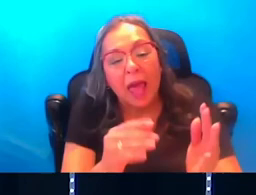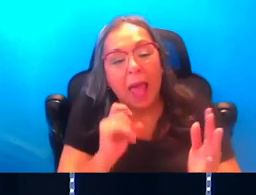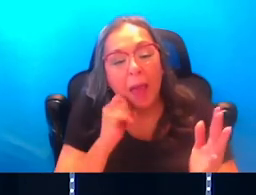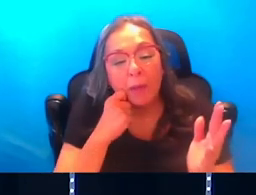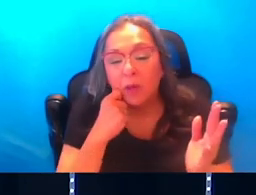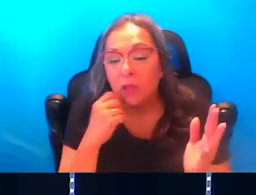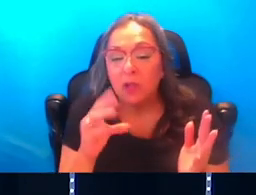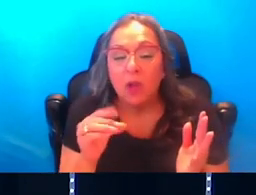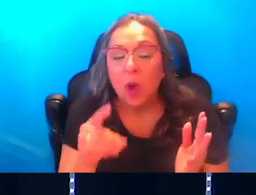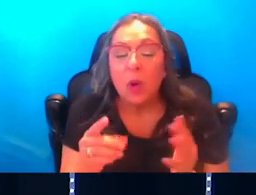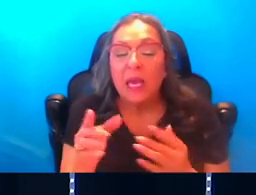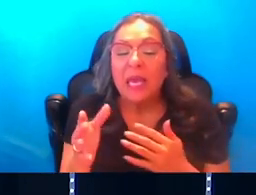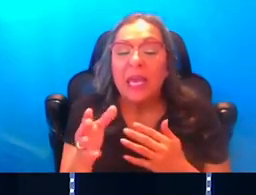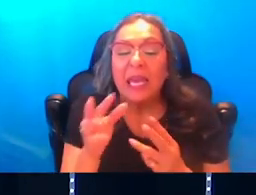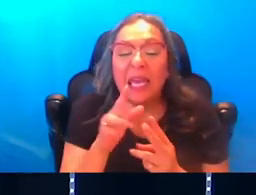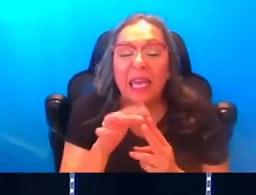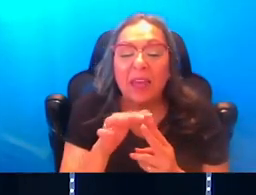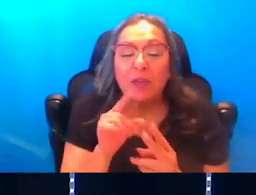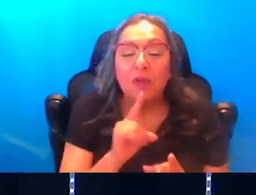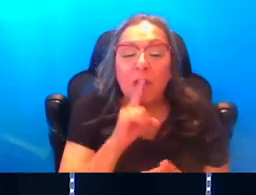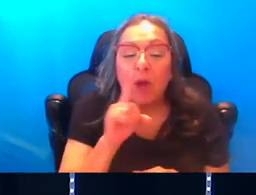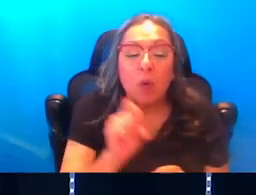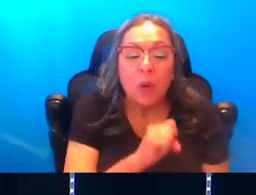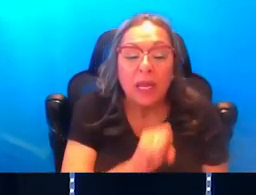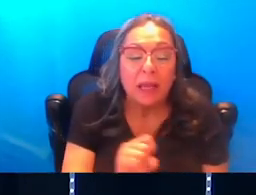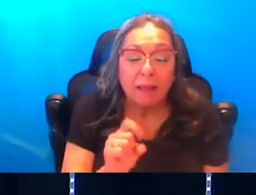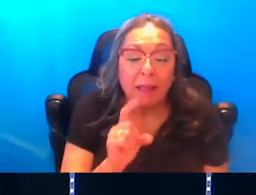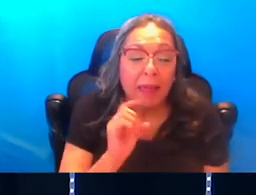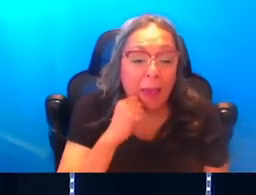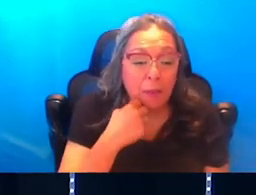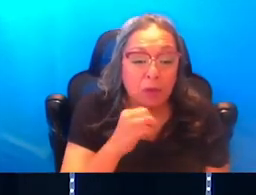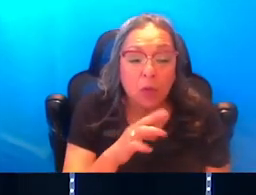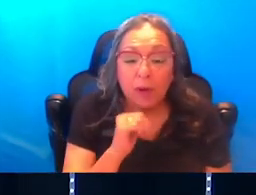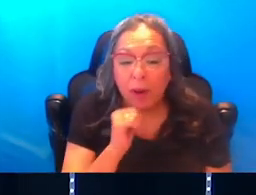Either these are real or they're not.